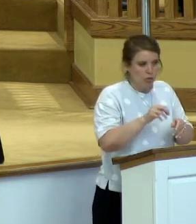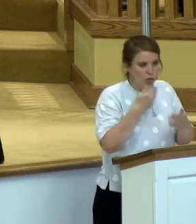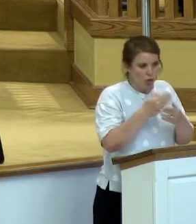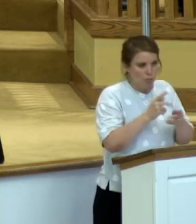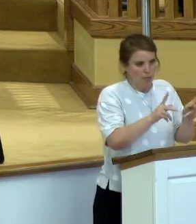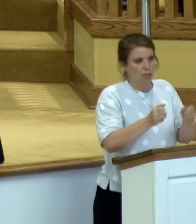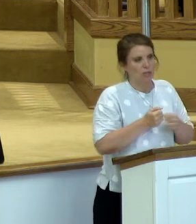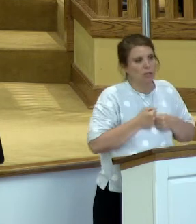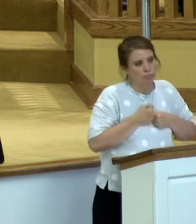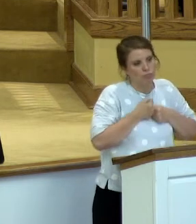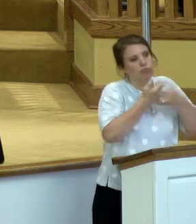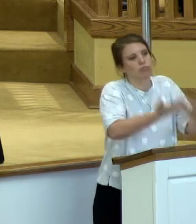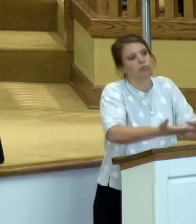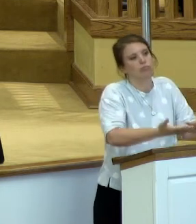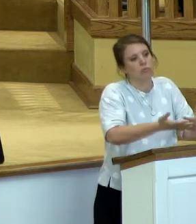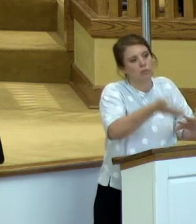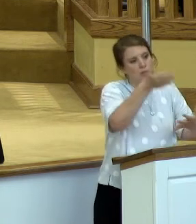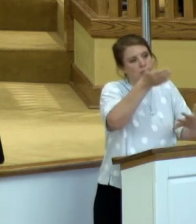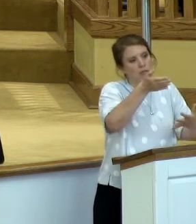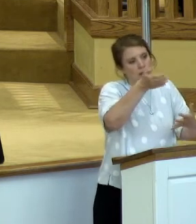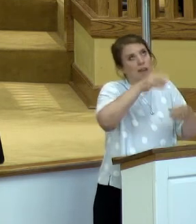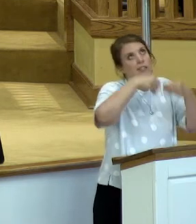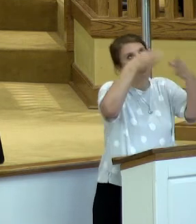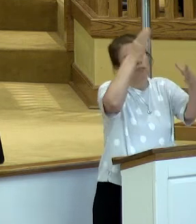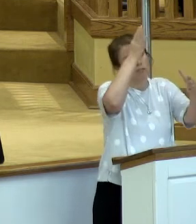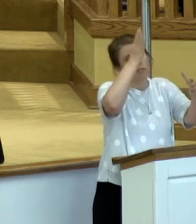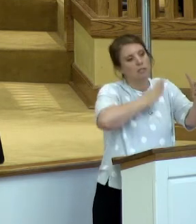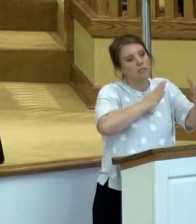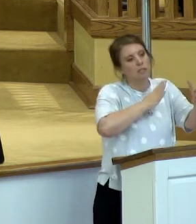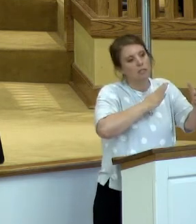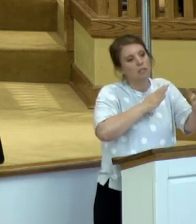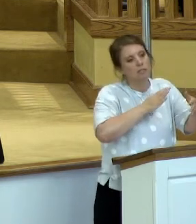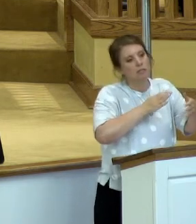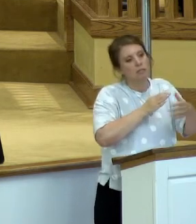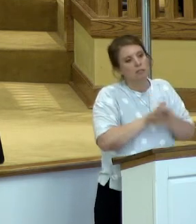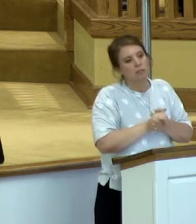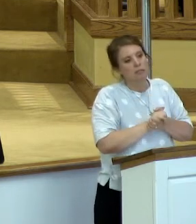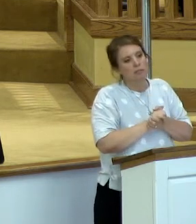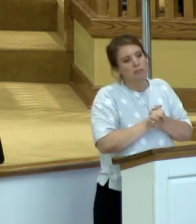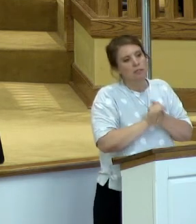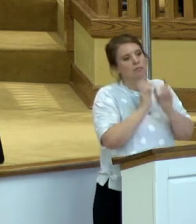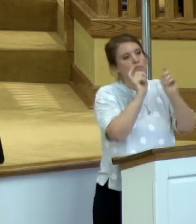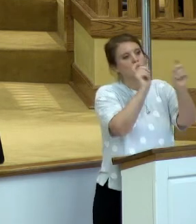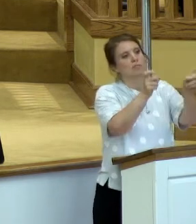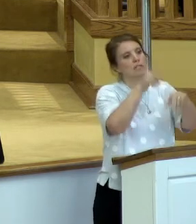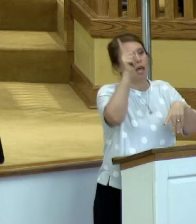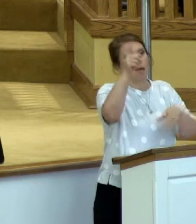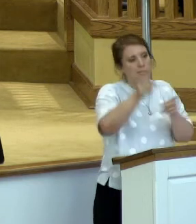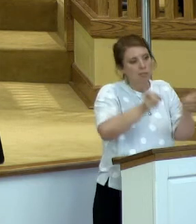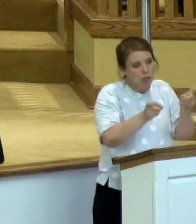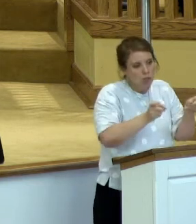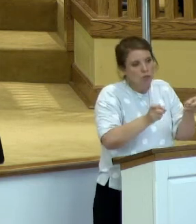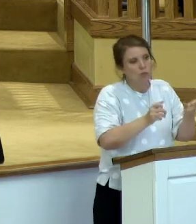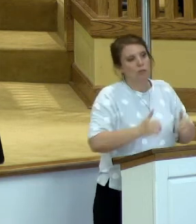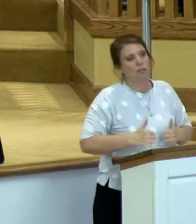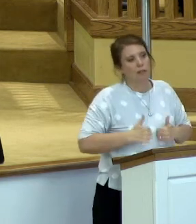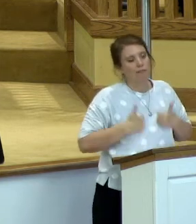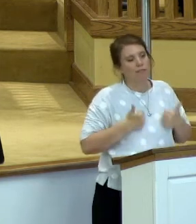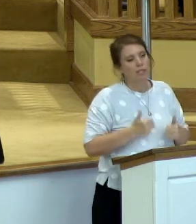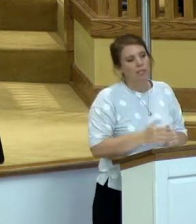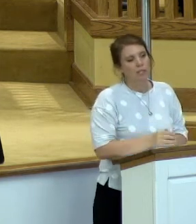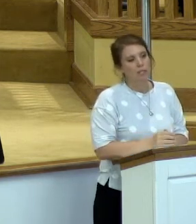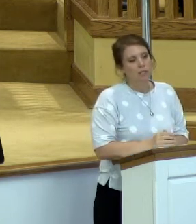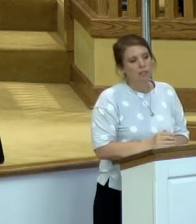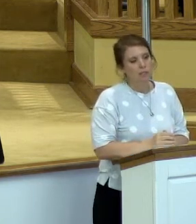frustration. The altar is a good place to leave it there. You can say, Lord, can you help me? Here at this altar, I'm leaving this load, and I want you to take this burden from